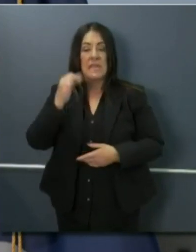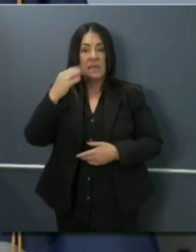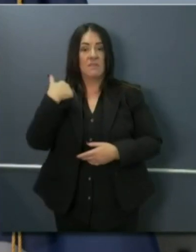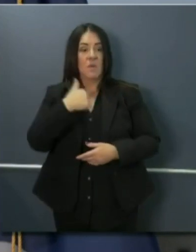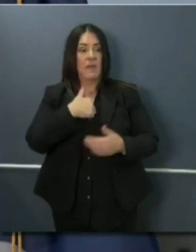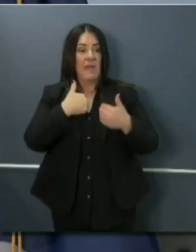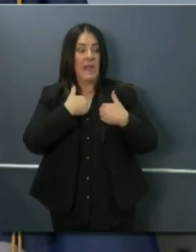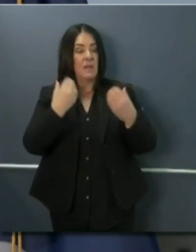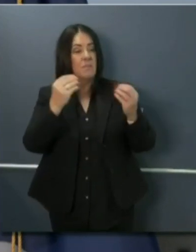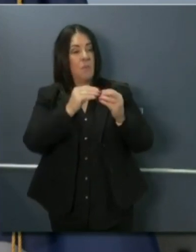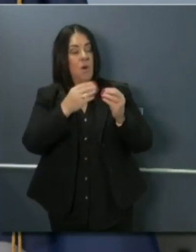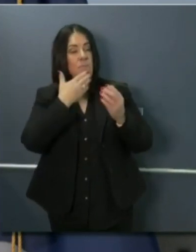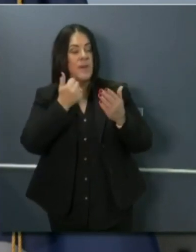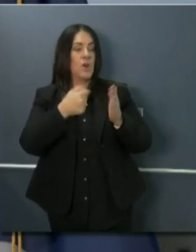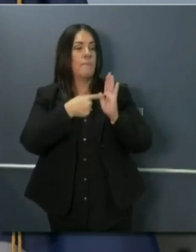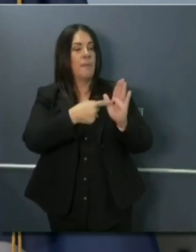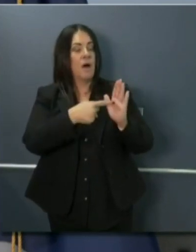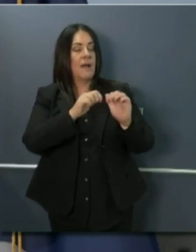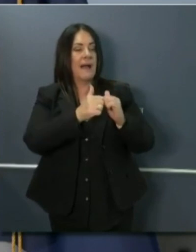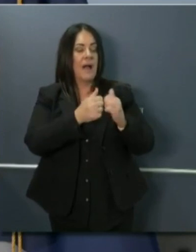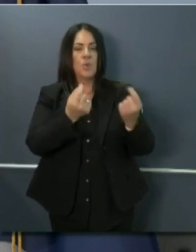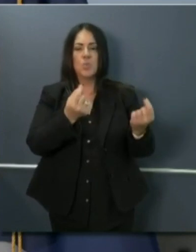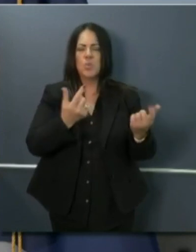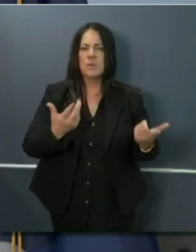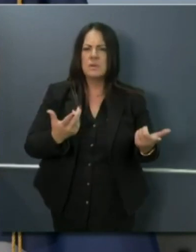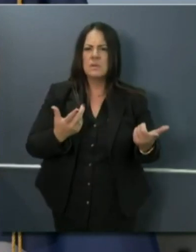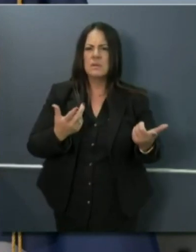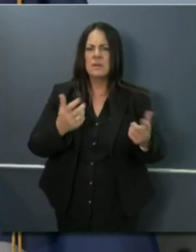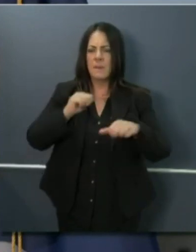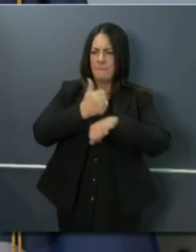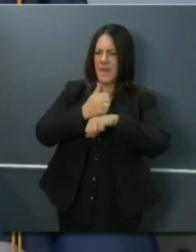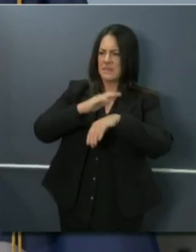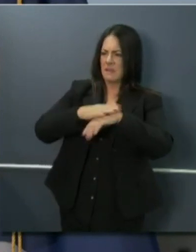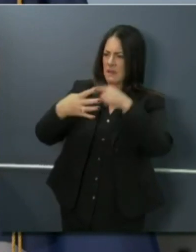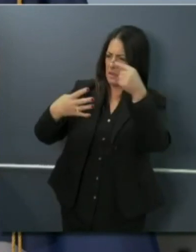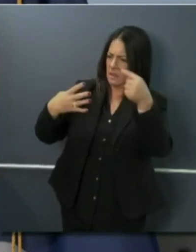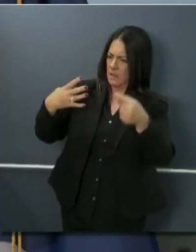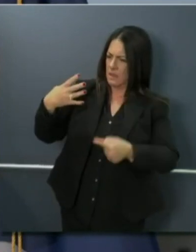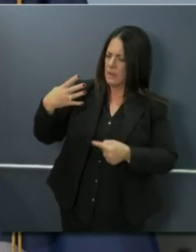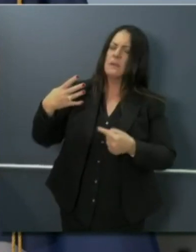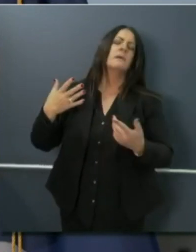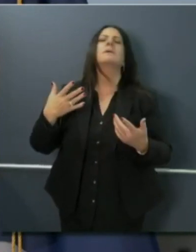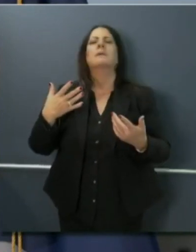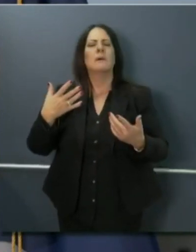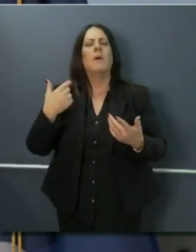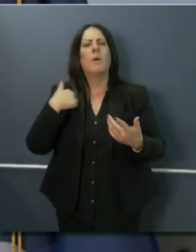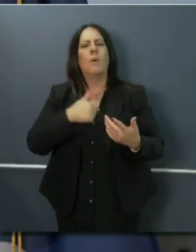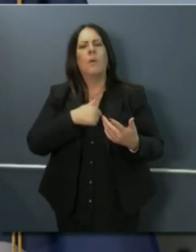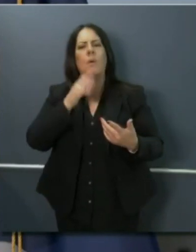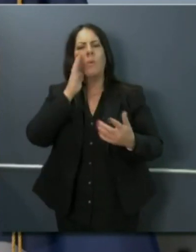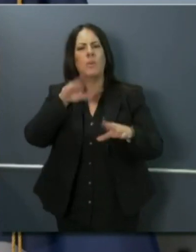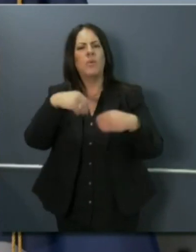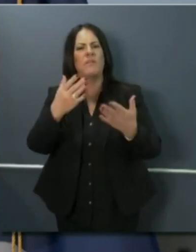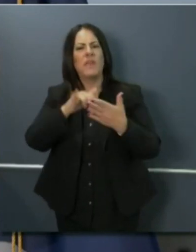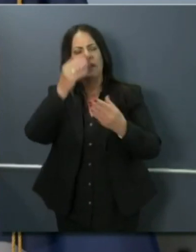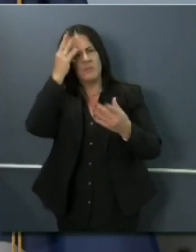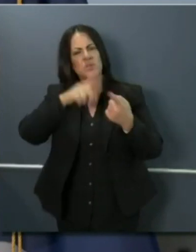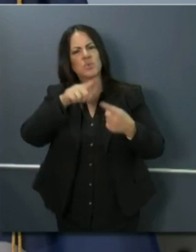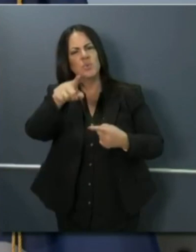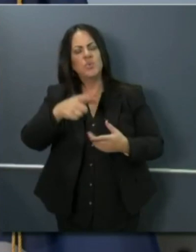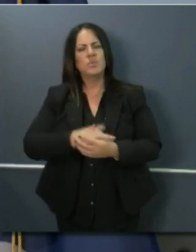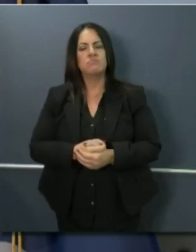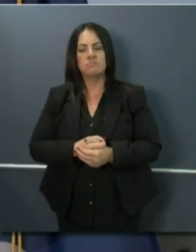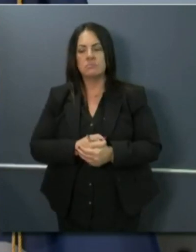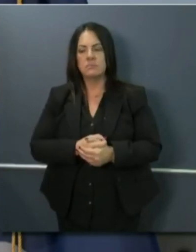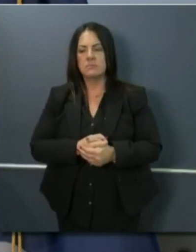that I can more confidently say, based on all of these conditions and everything being static, then we would provide it to you. But I